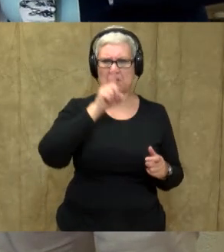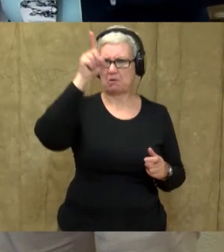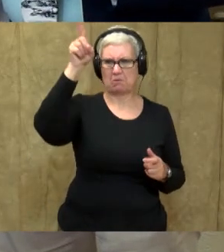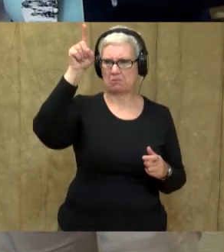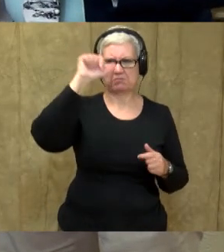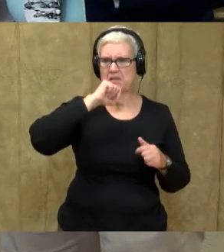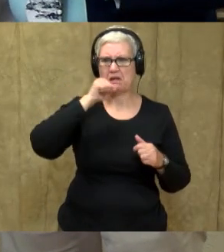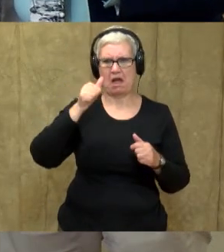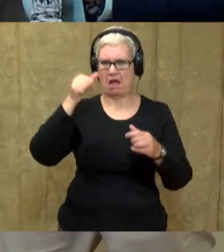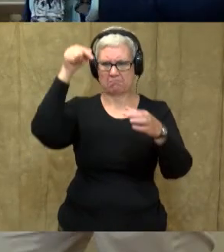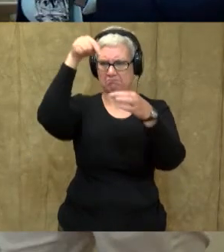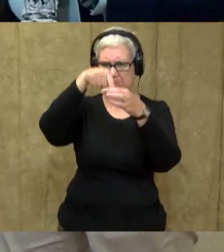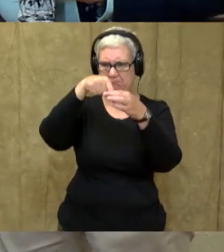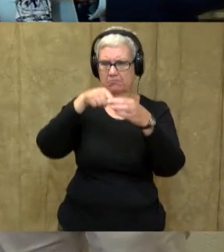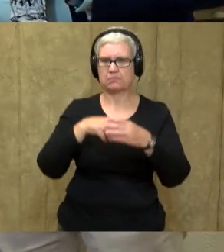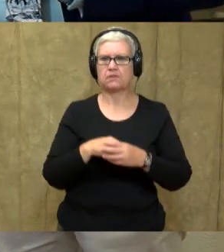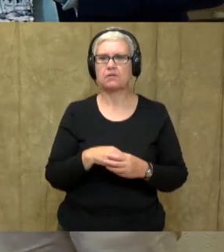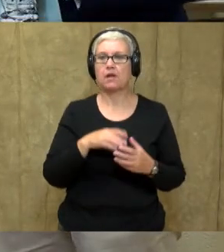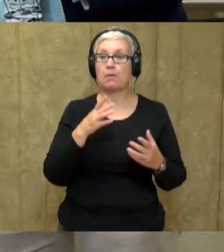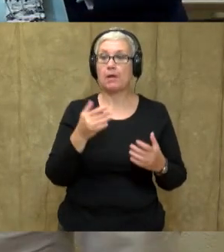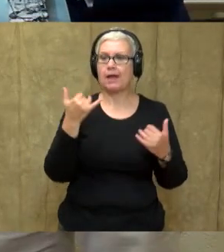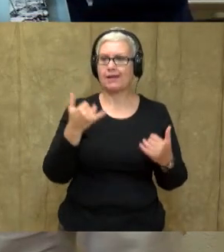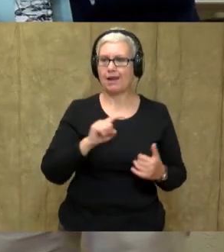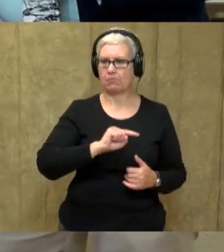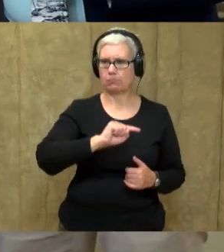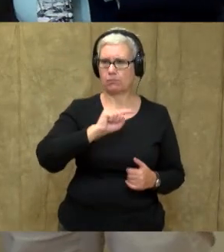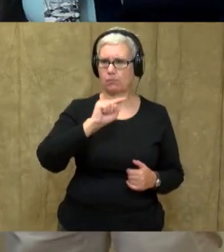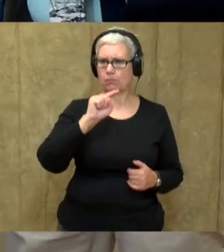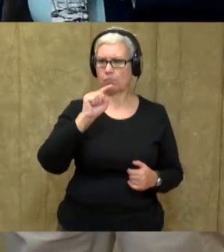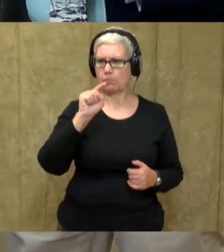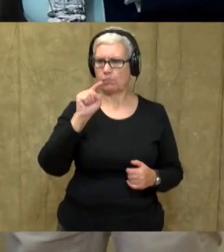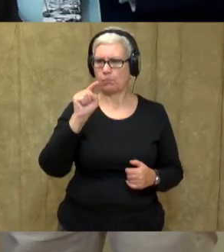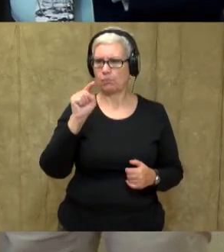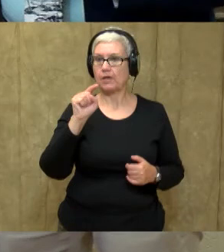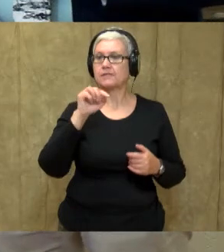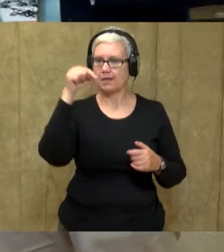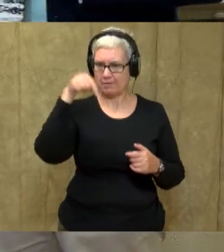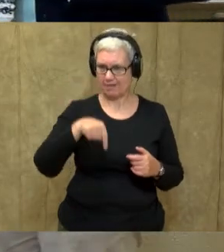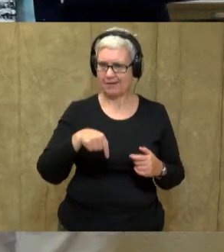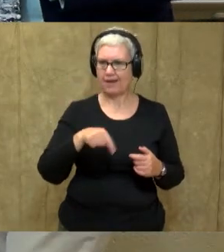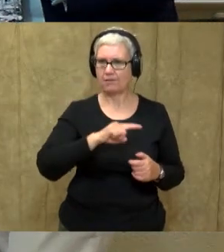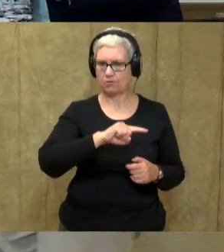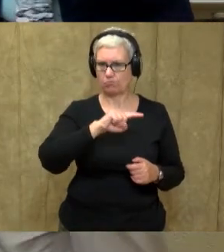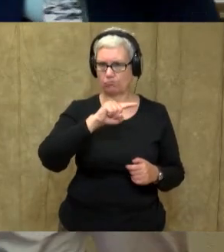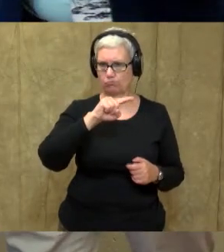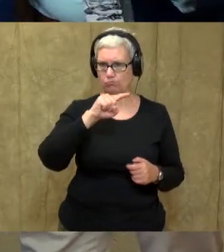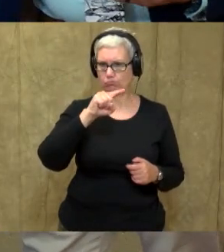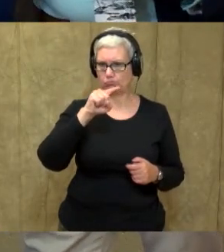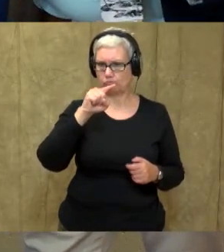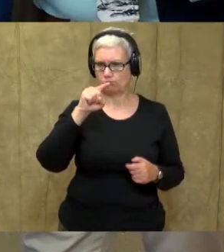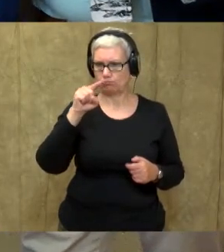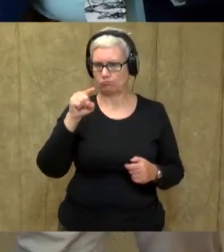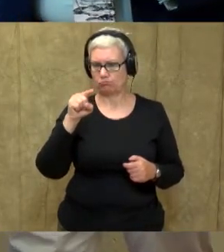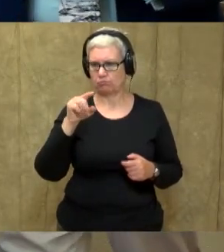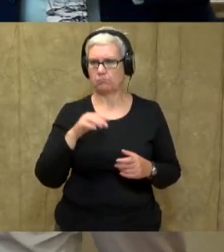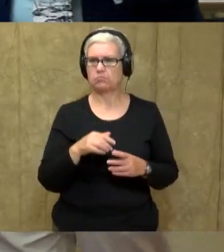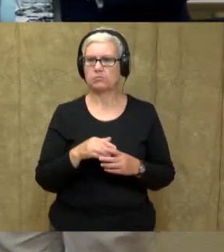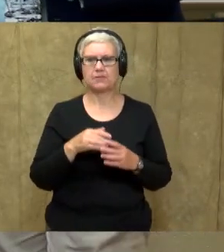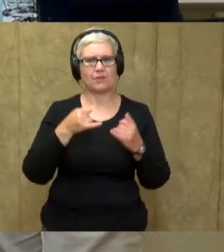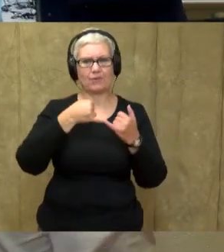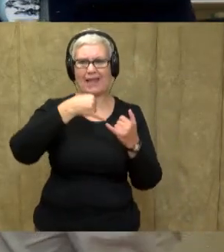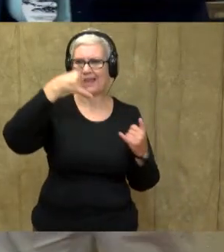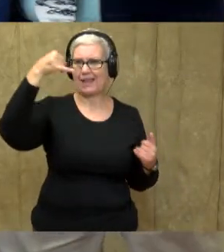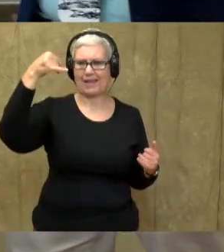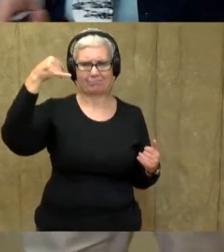go straight into the air. But the information that we see here is that our ball is going to come back down. So it doesn't really make sense for us to use this